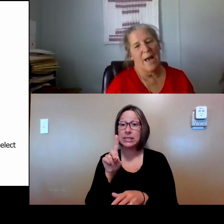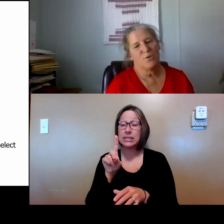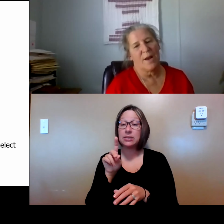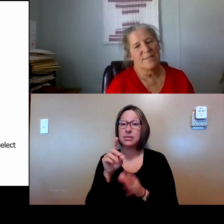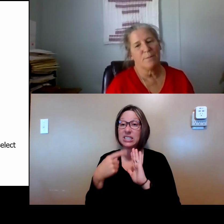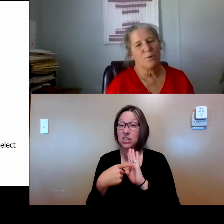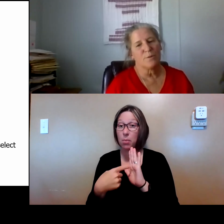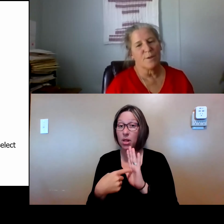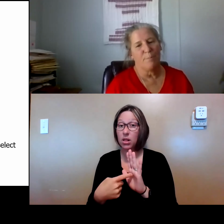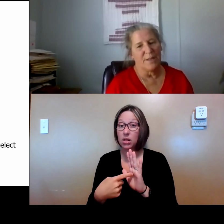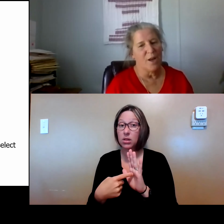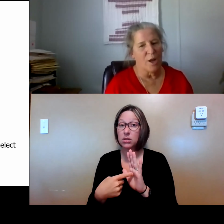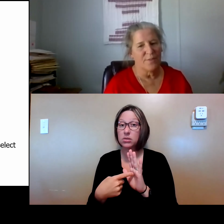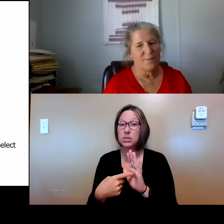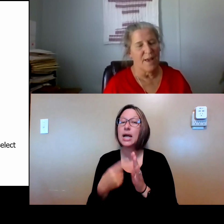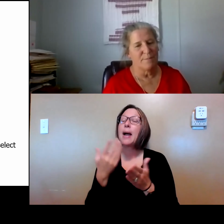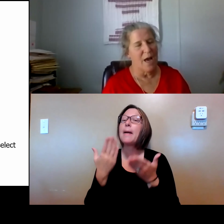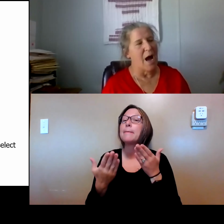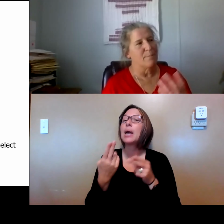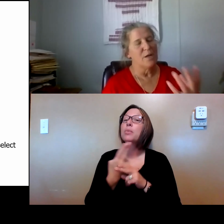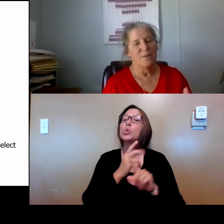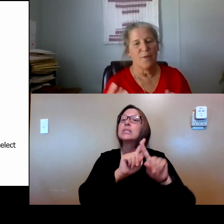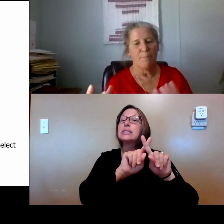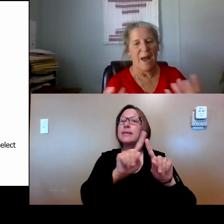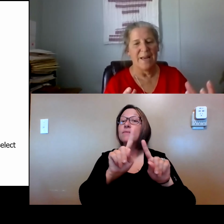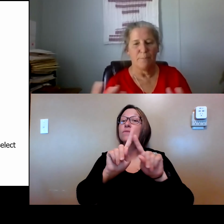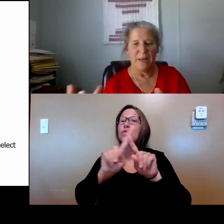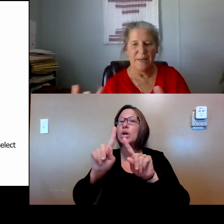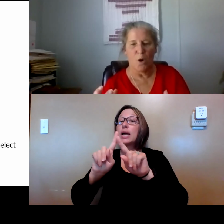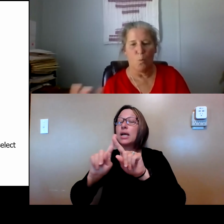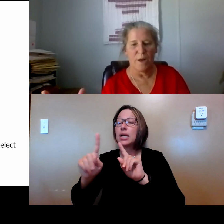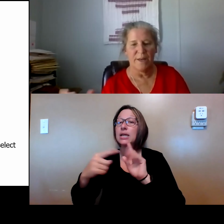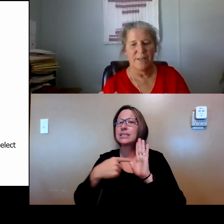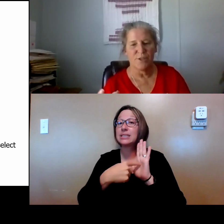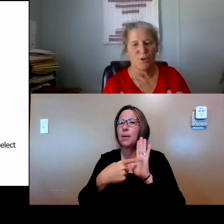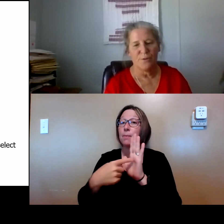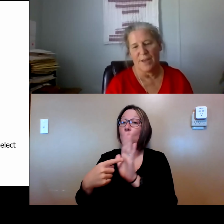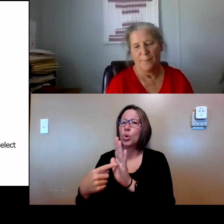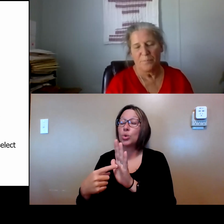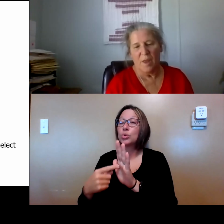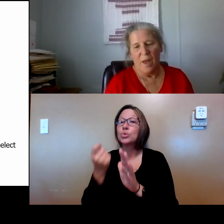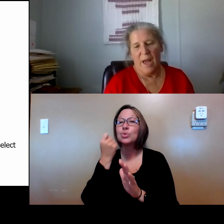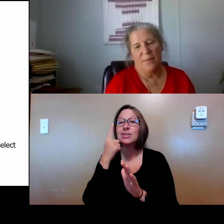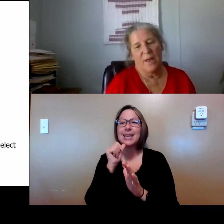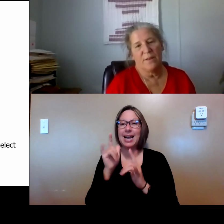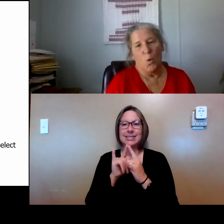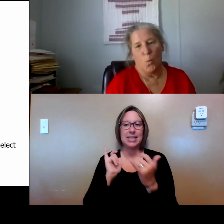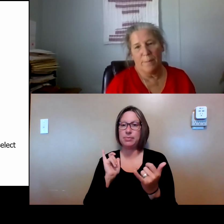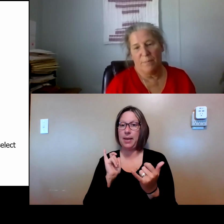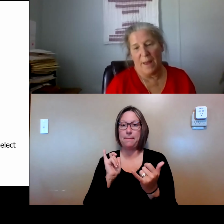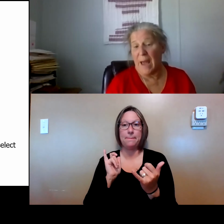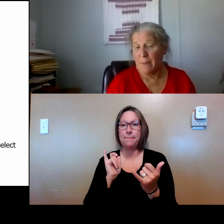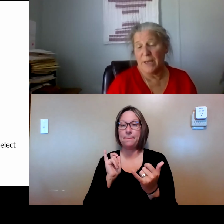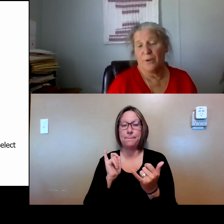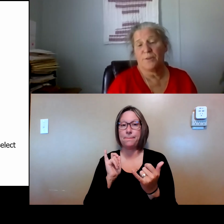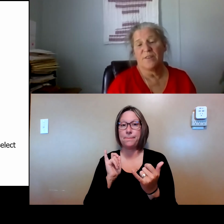different abstract symbols, but not at the same time. So they may, depending on what it is you're using. And then